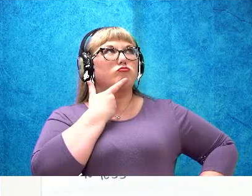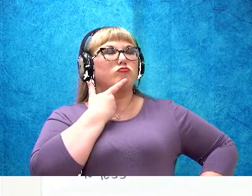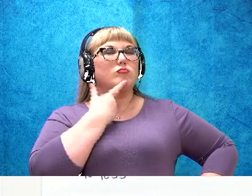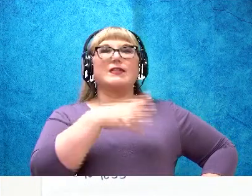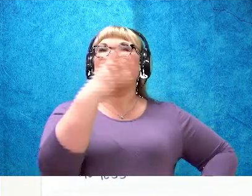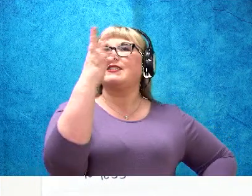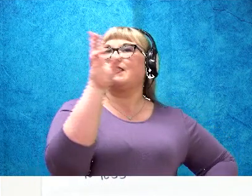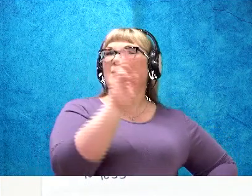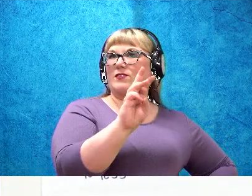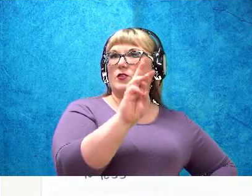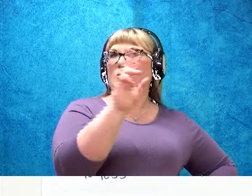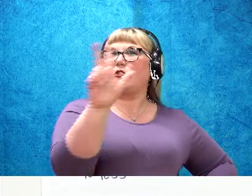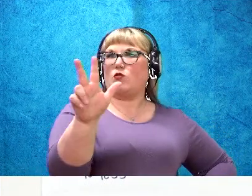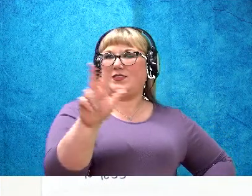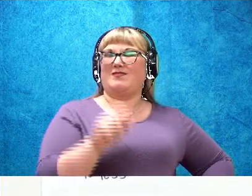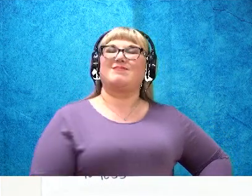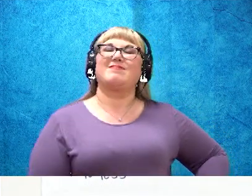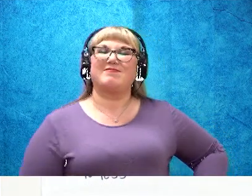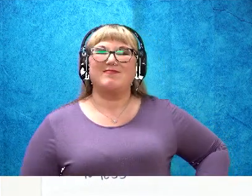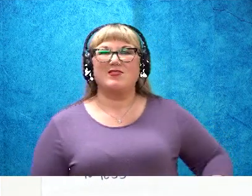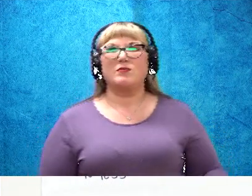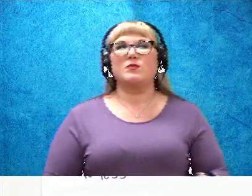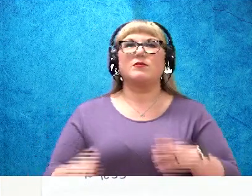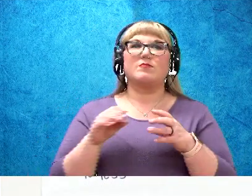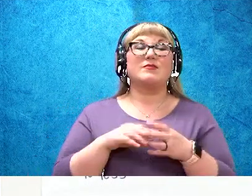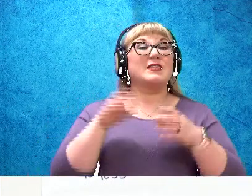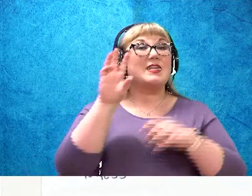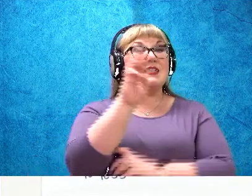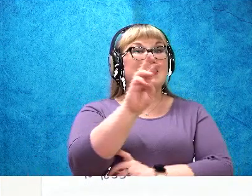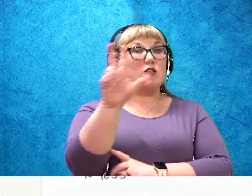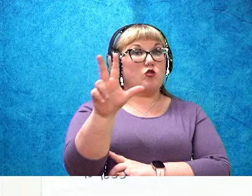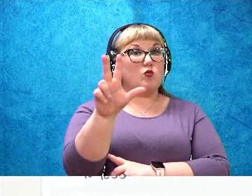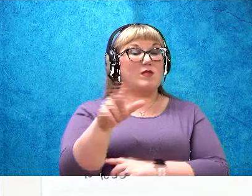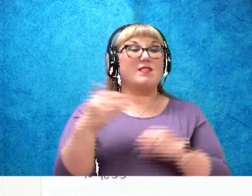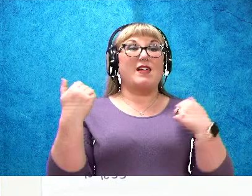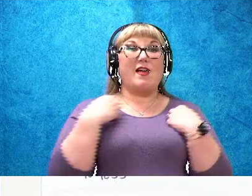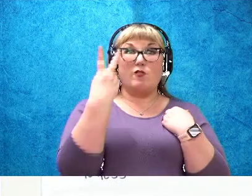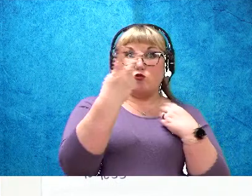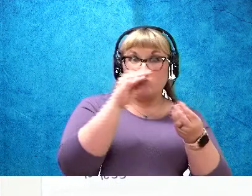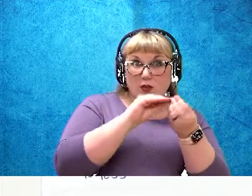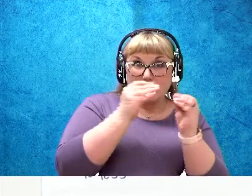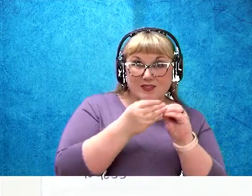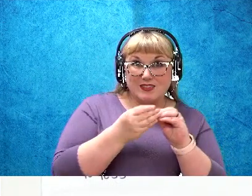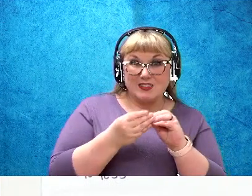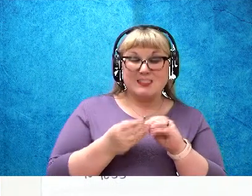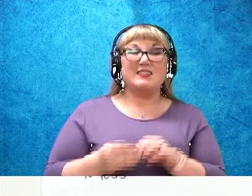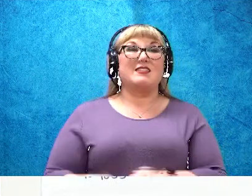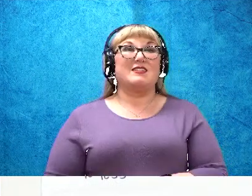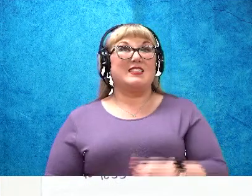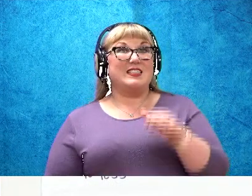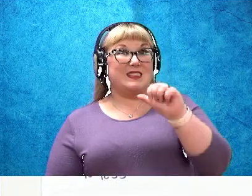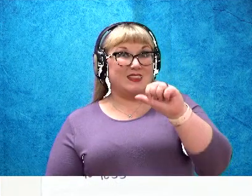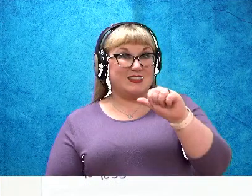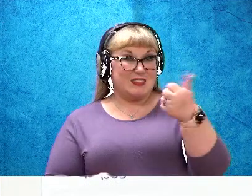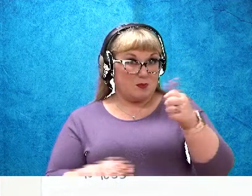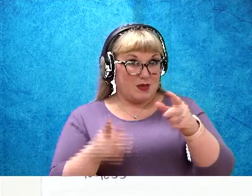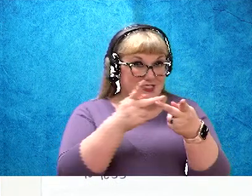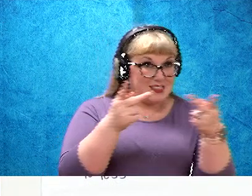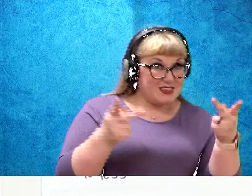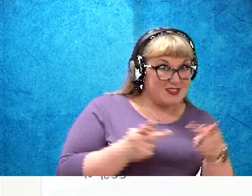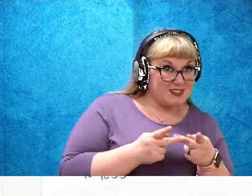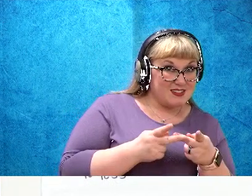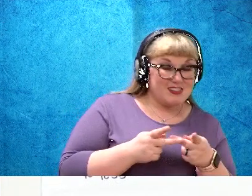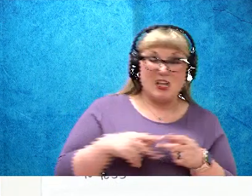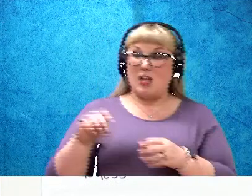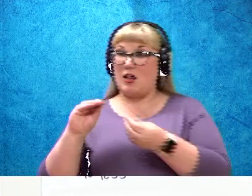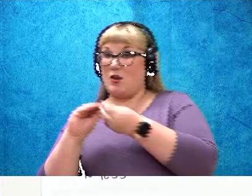63. In the number 63, there's 2 digits. There's a digit in the tens place